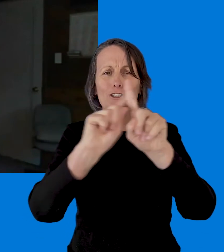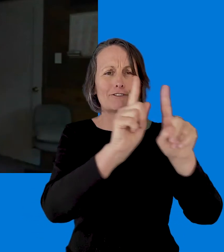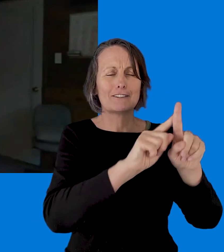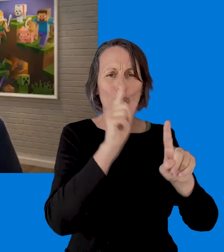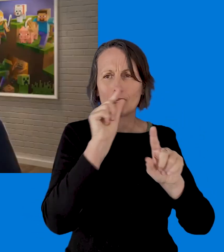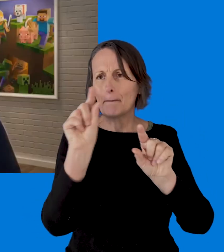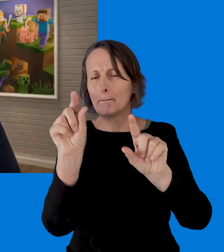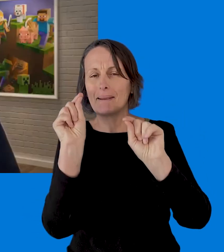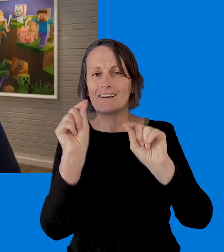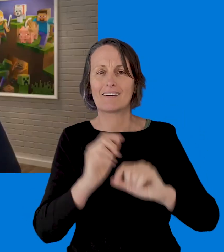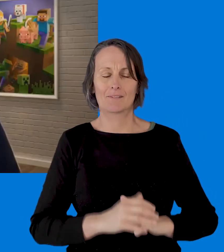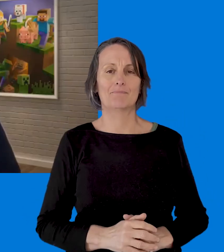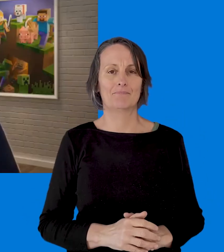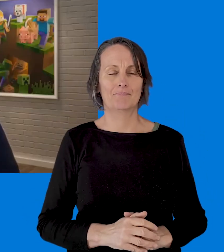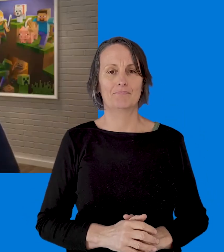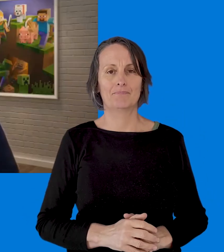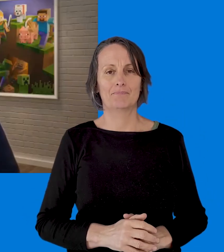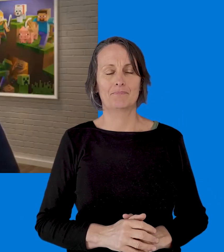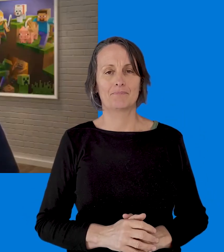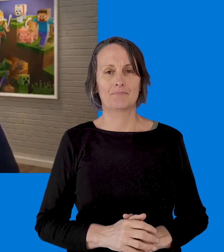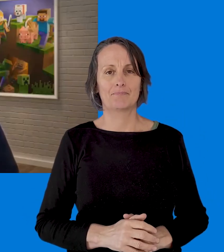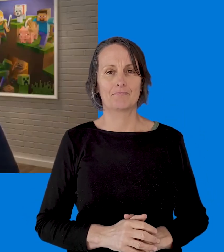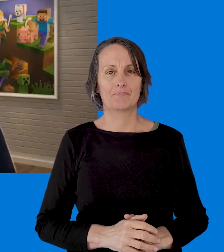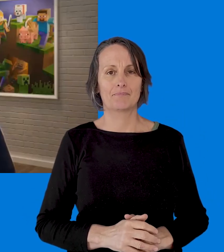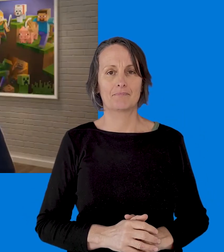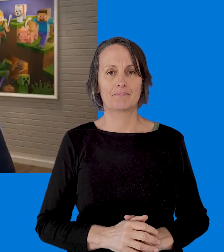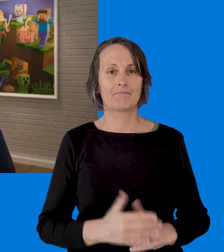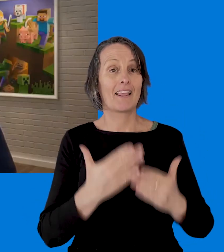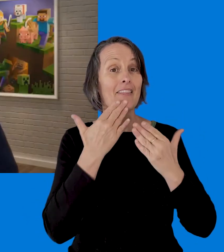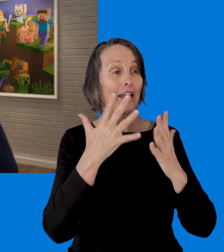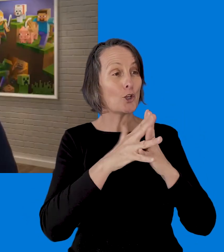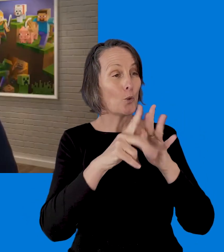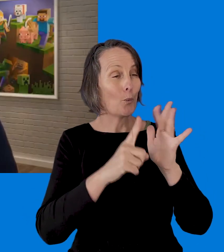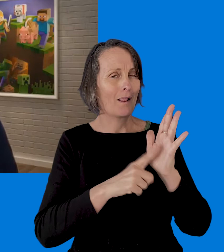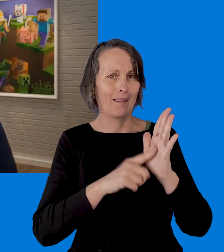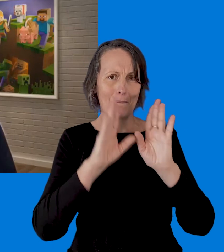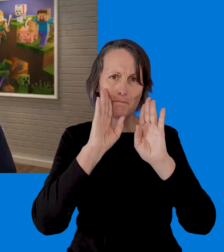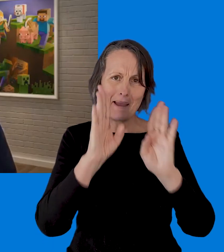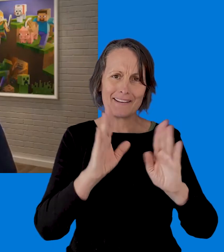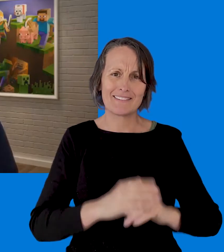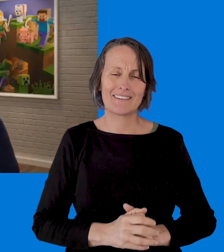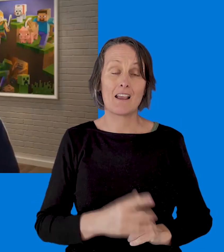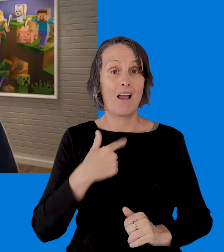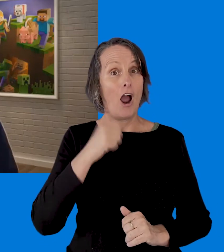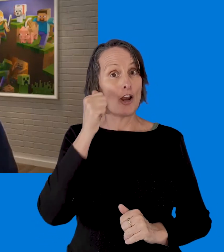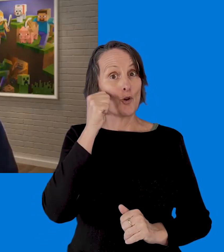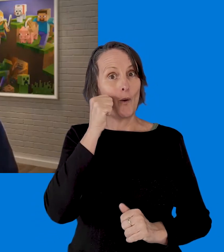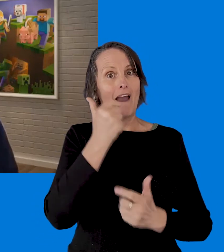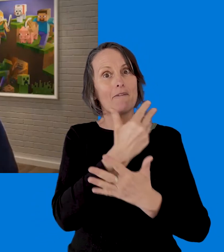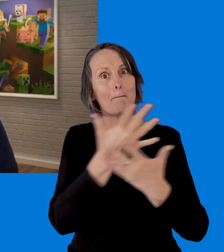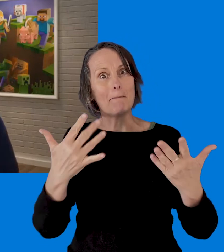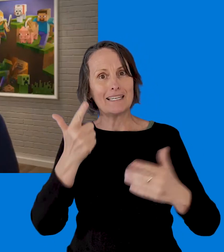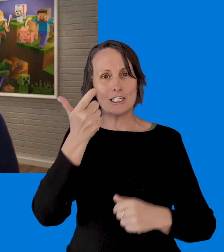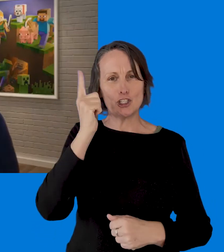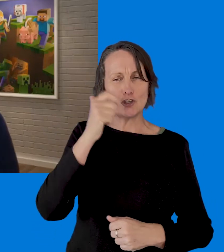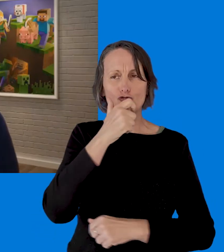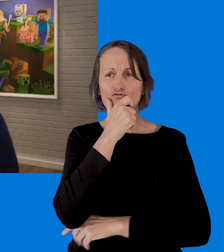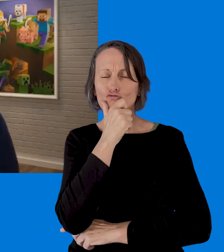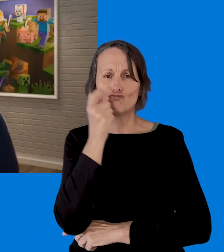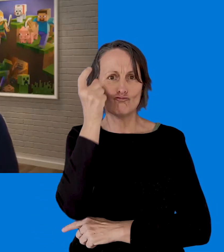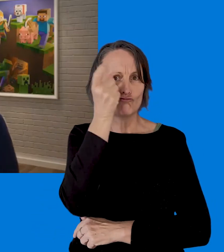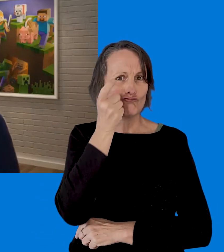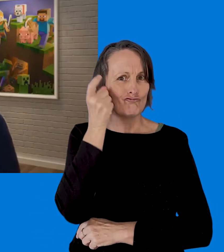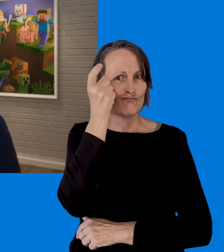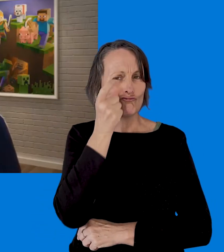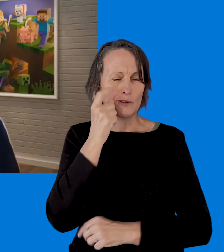the variety of them. Thanks, Will. That's amazing. And I know there's going to be a lot of teachers that are going to be listening to this and watching this and thinking, wow, there's